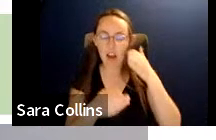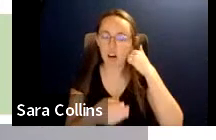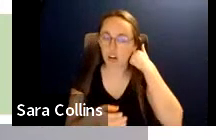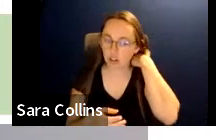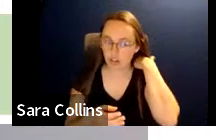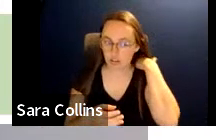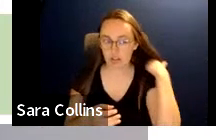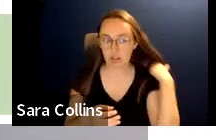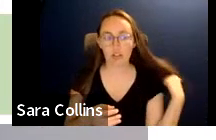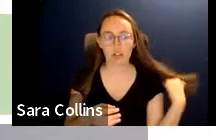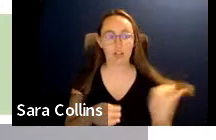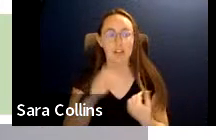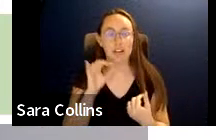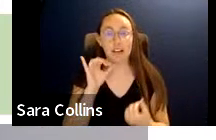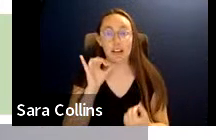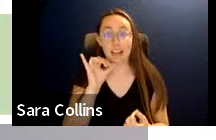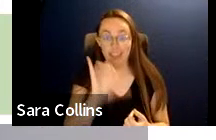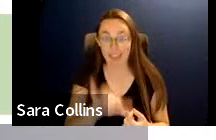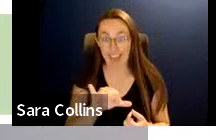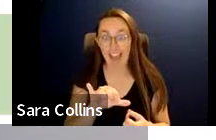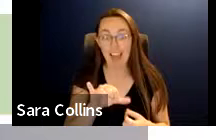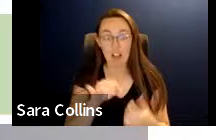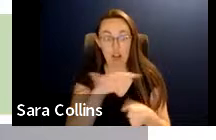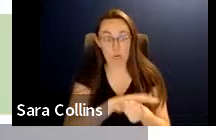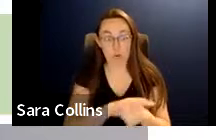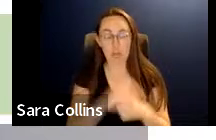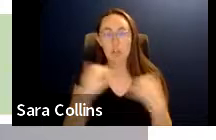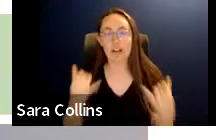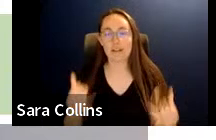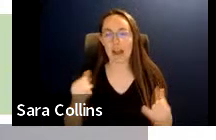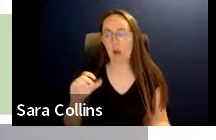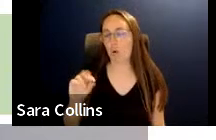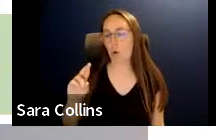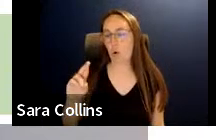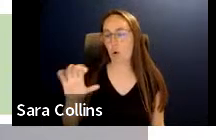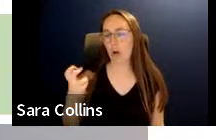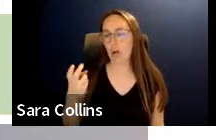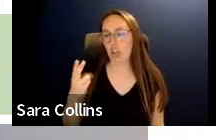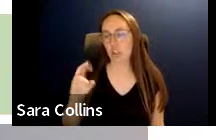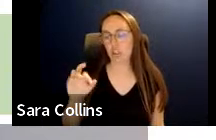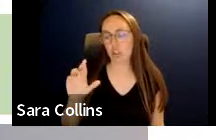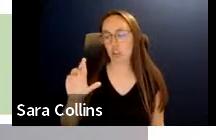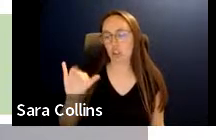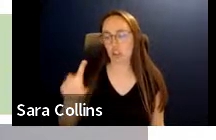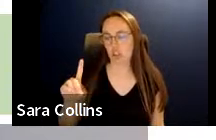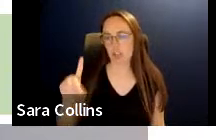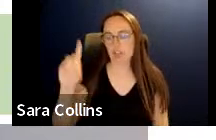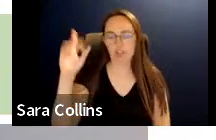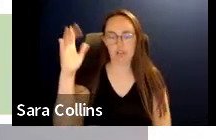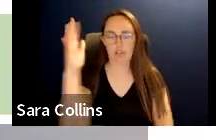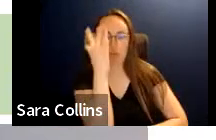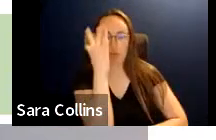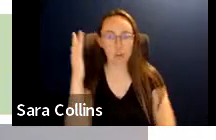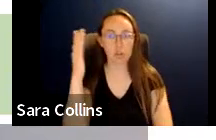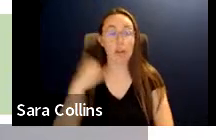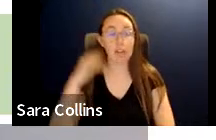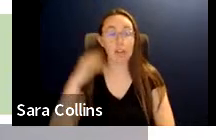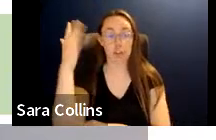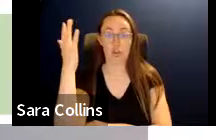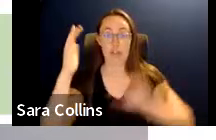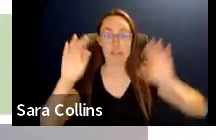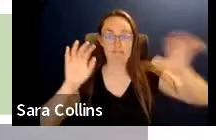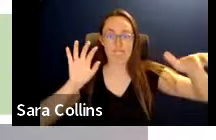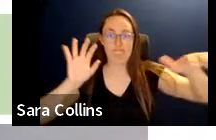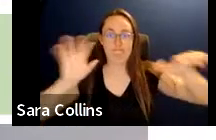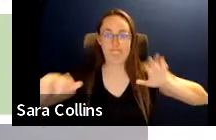is now the site of our orchard. So the orchard, the trees are planted on both sides of this path.